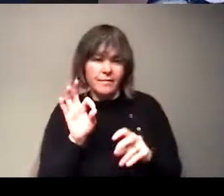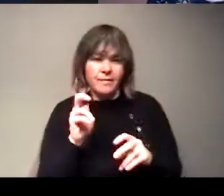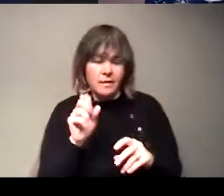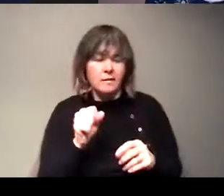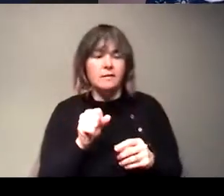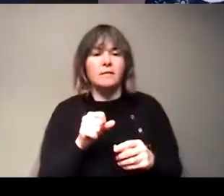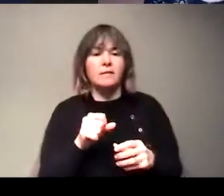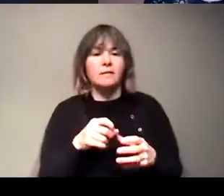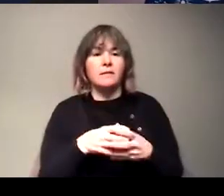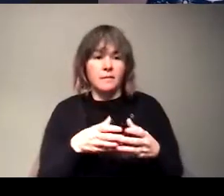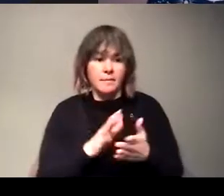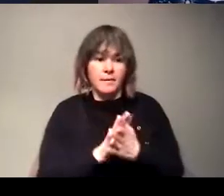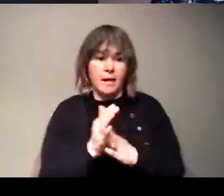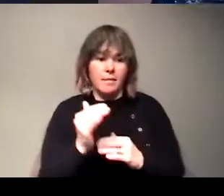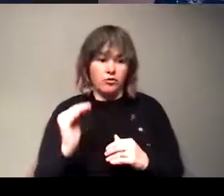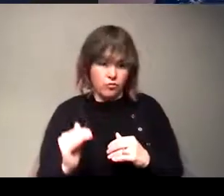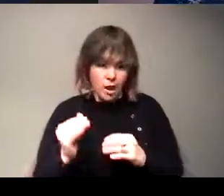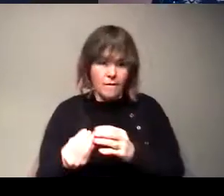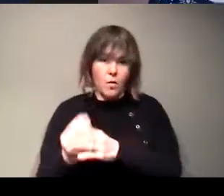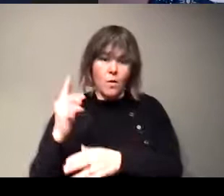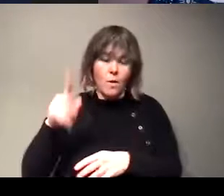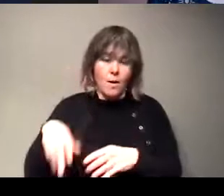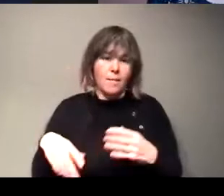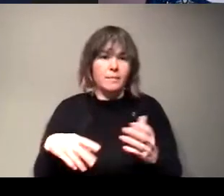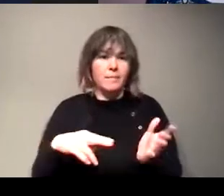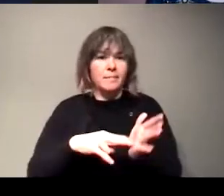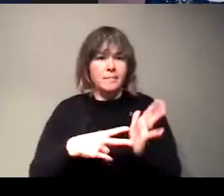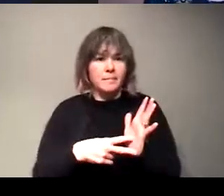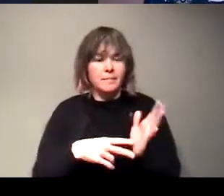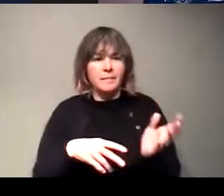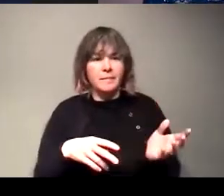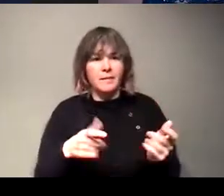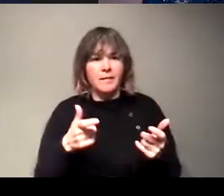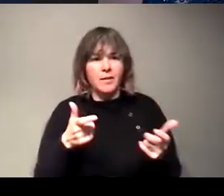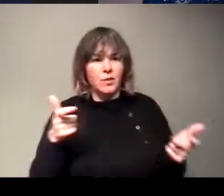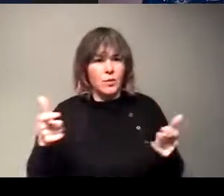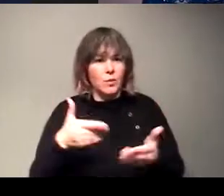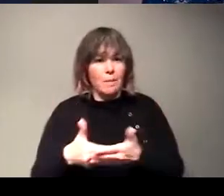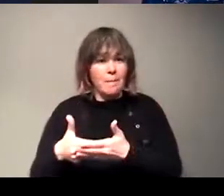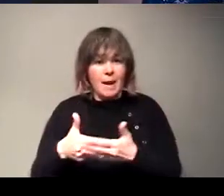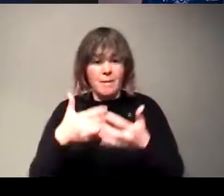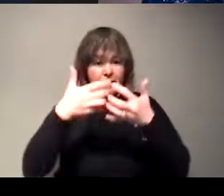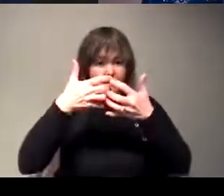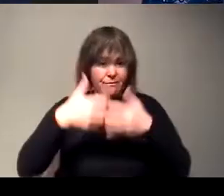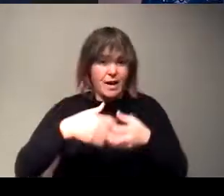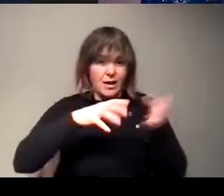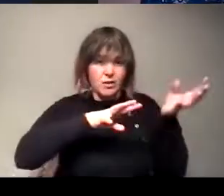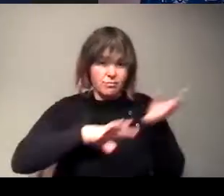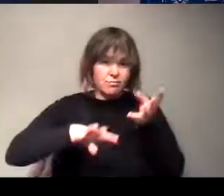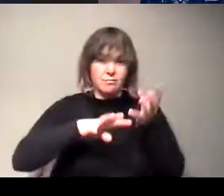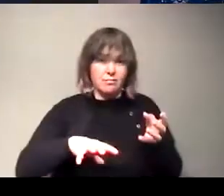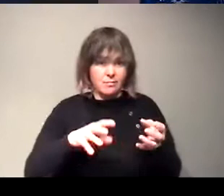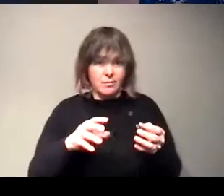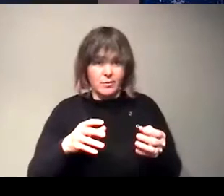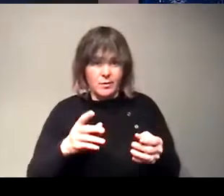and then it's a child and it has to grow up. So they must have giant baby clone army barracks